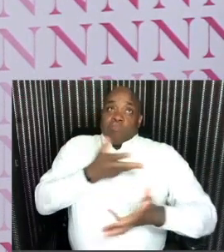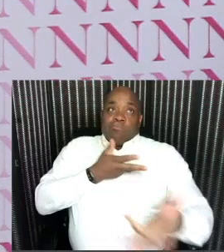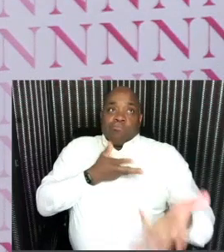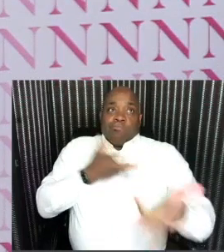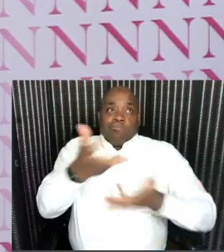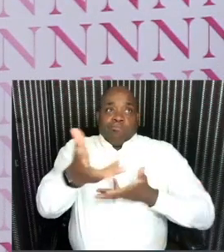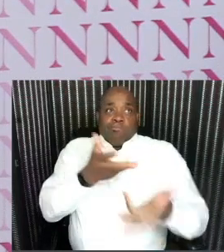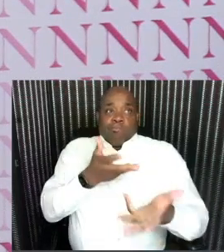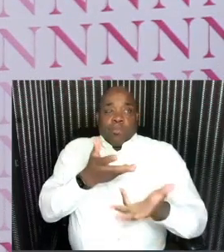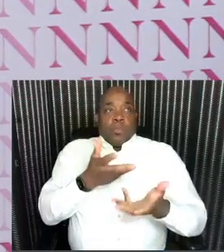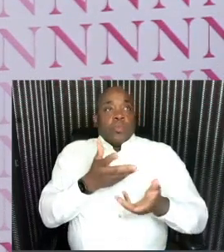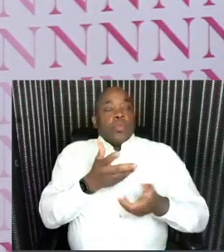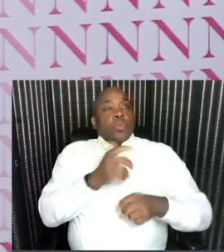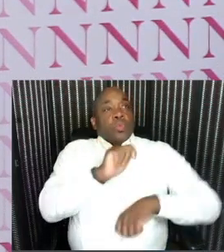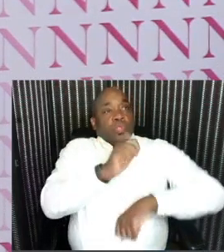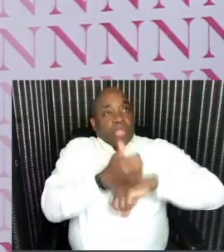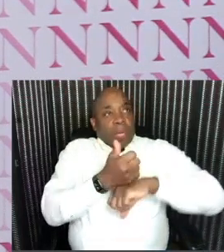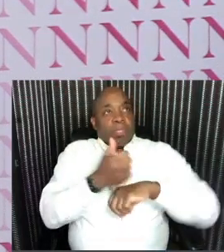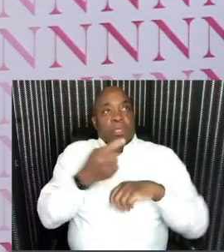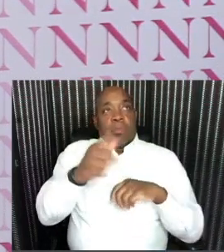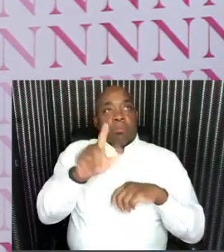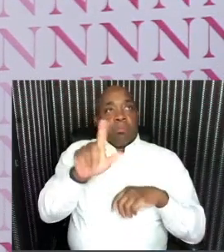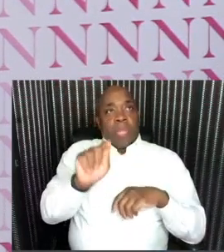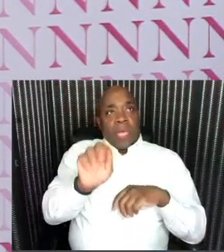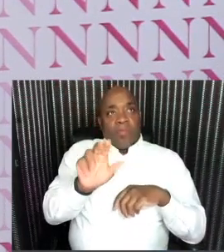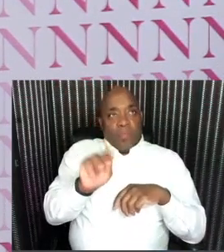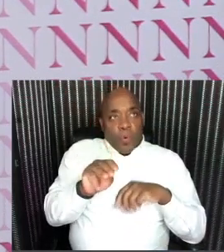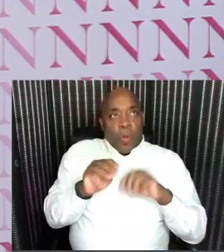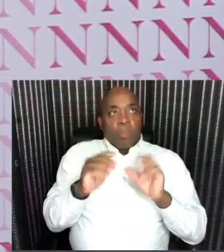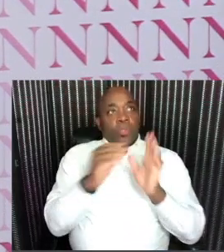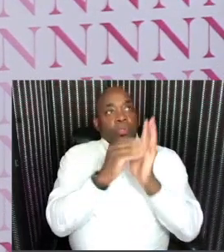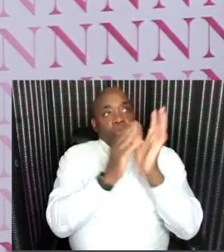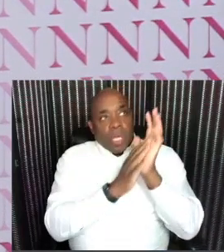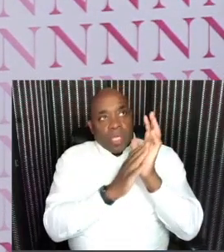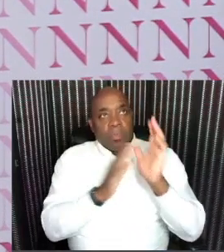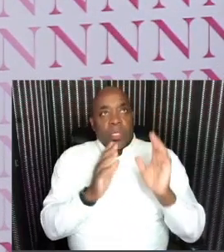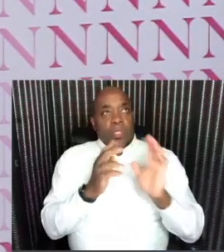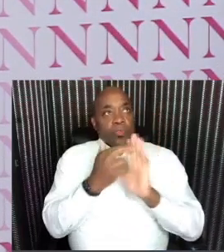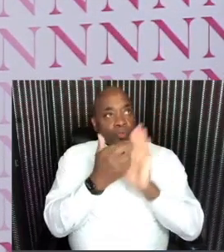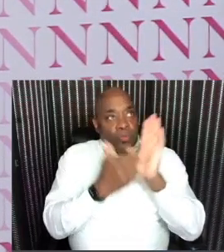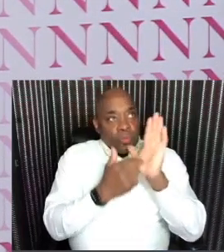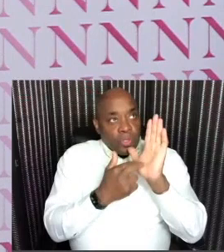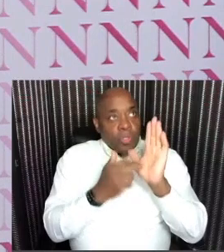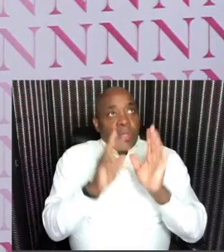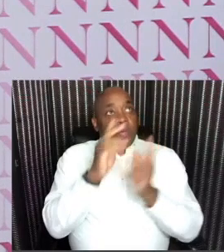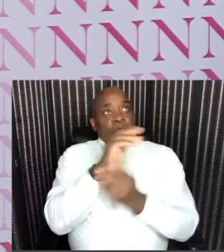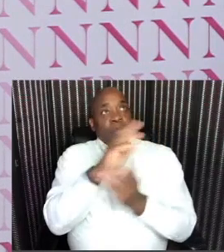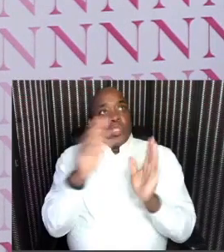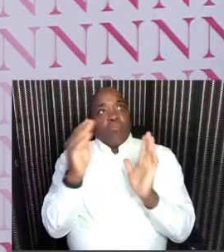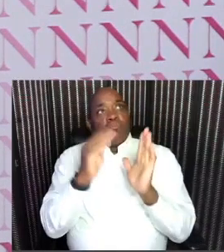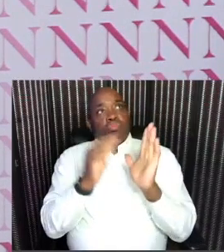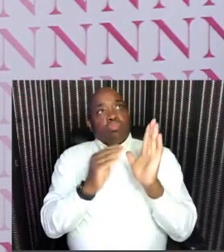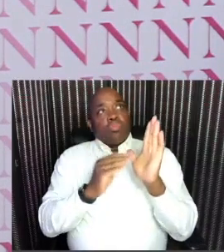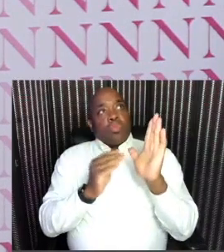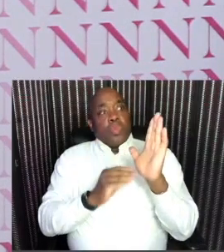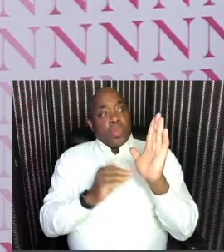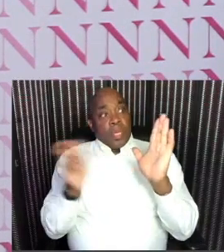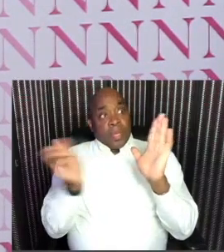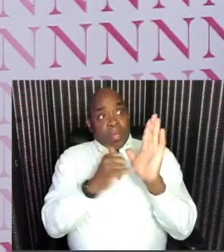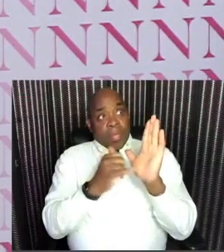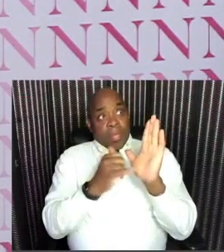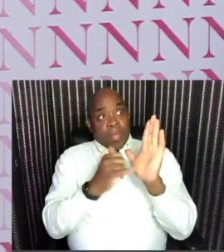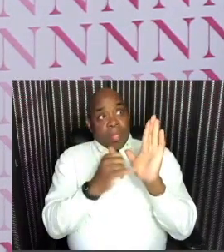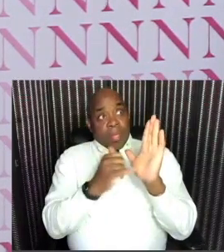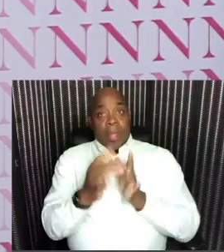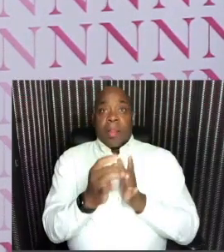to document, to support a kind of registration of this information. This led to the creation of a